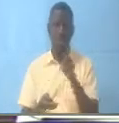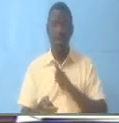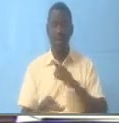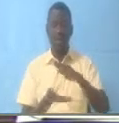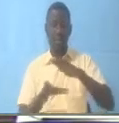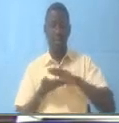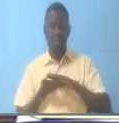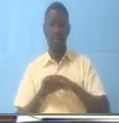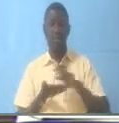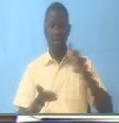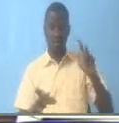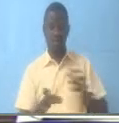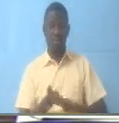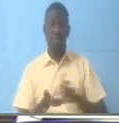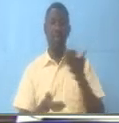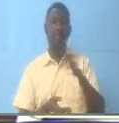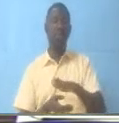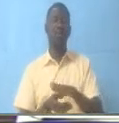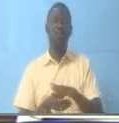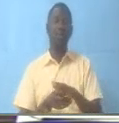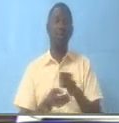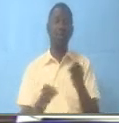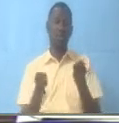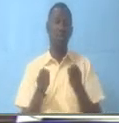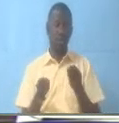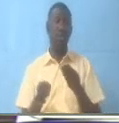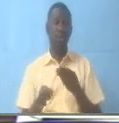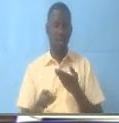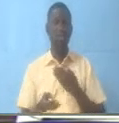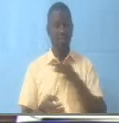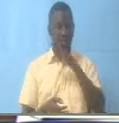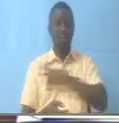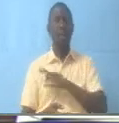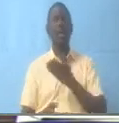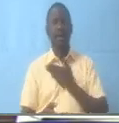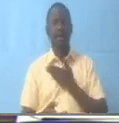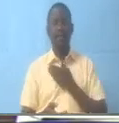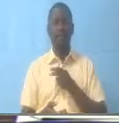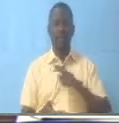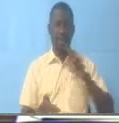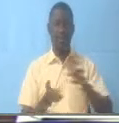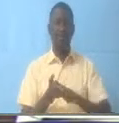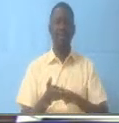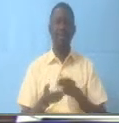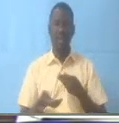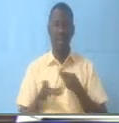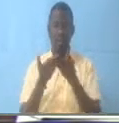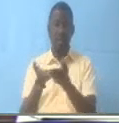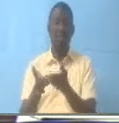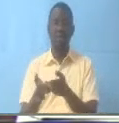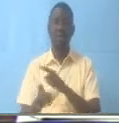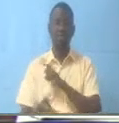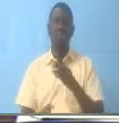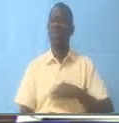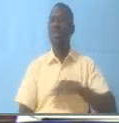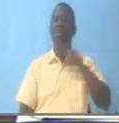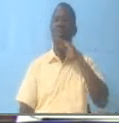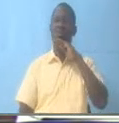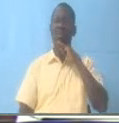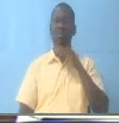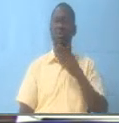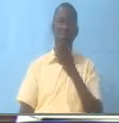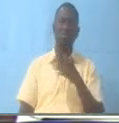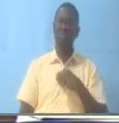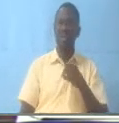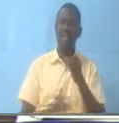themselves that were beneficiaries of it. The evidence that they provided was that it was insufficient, and in some